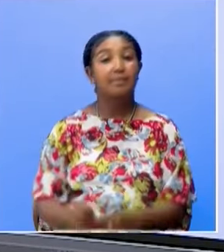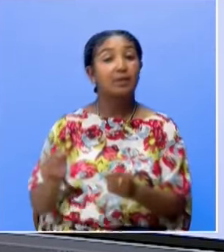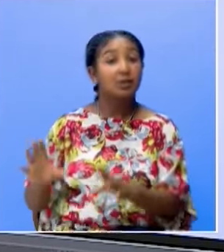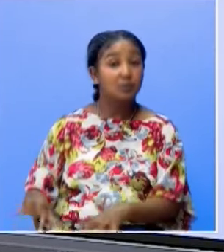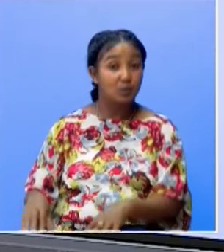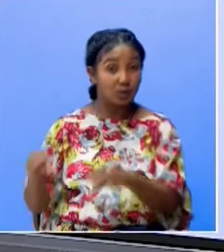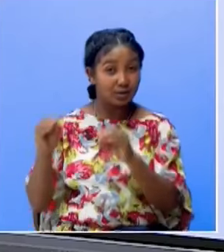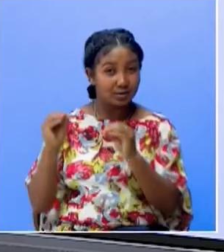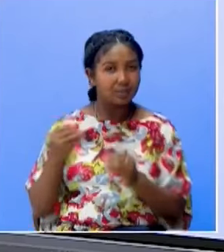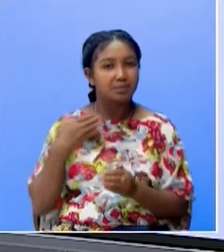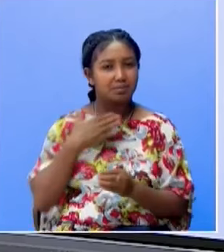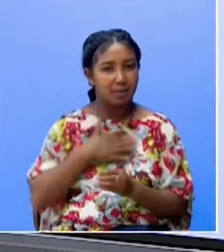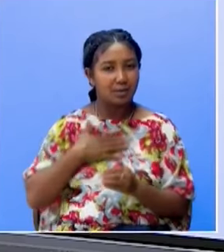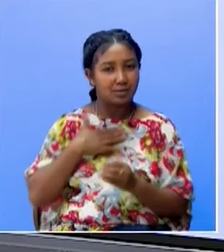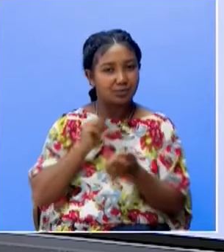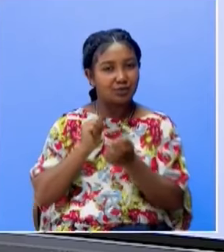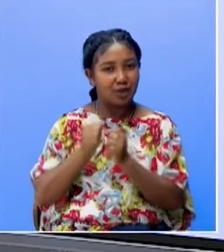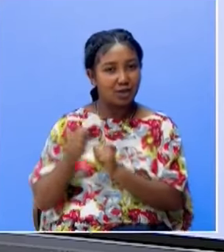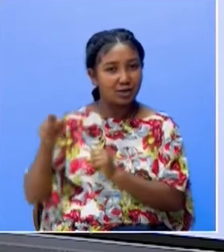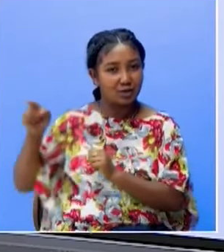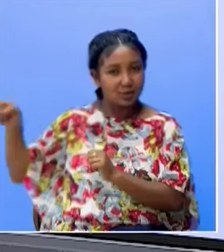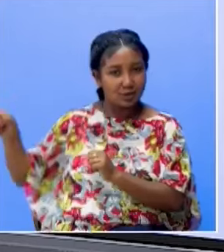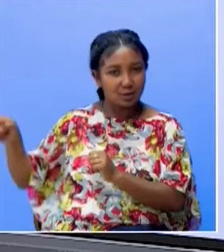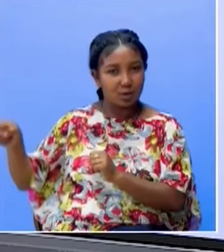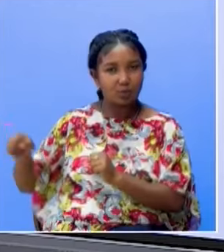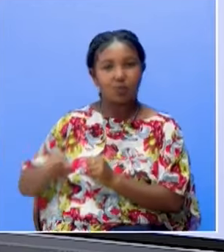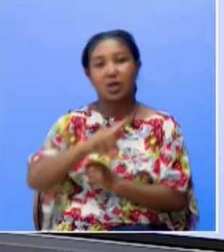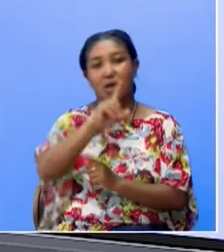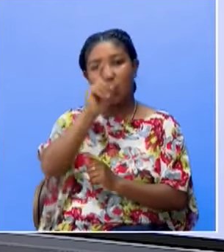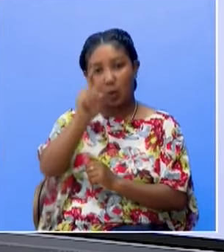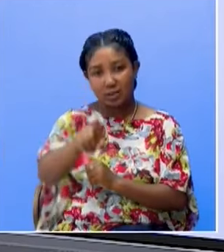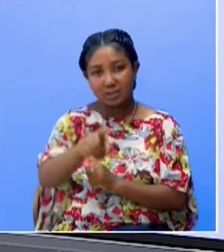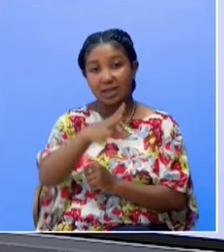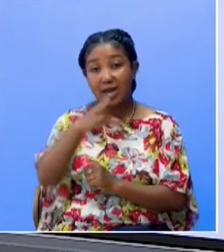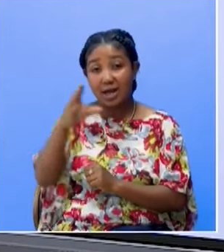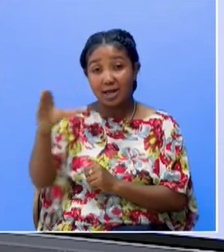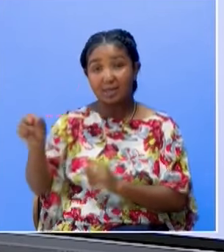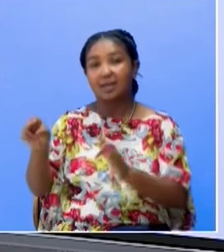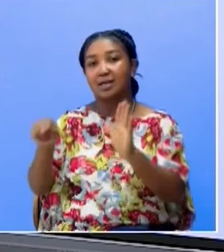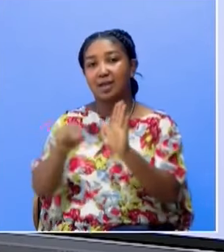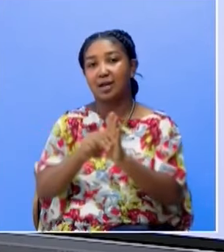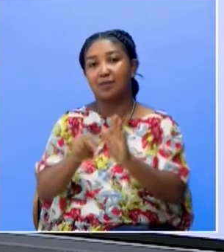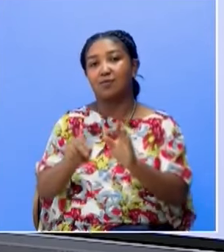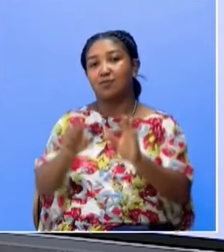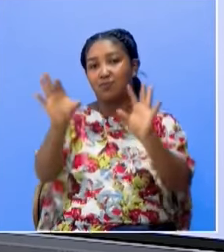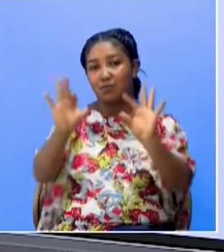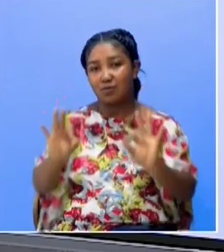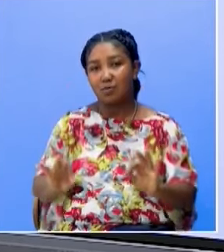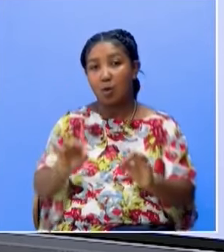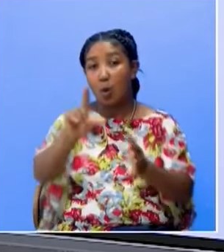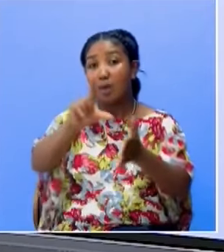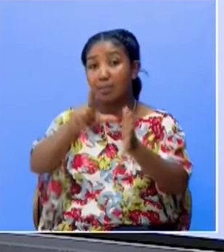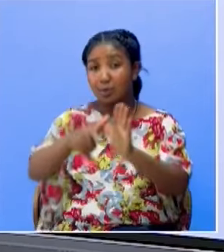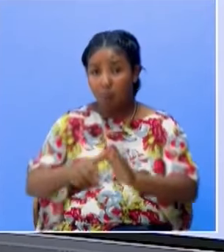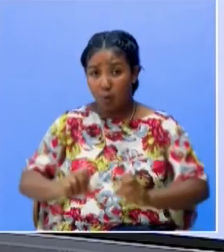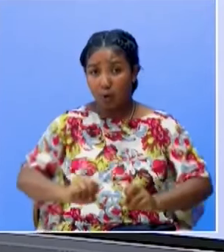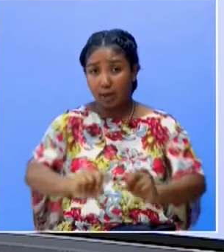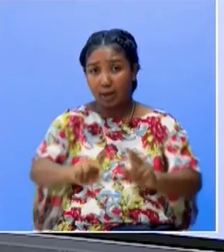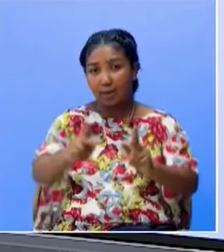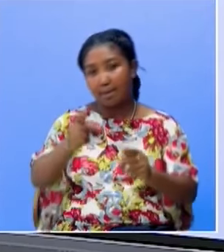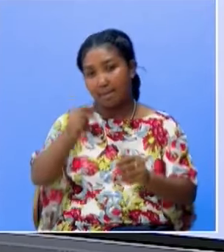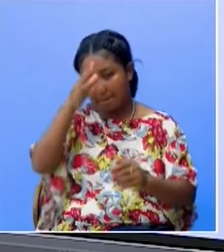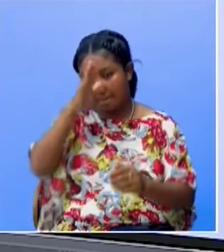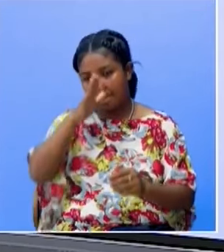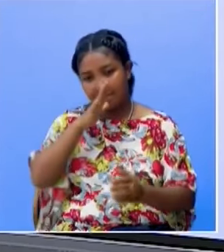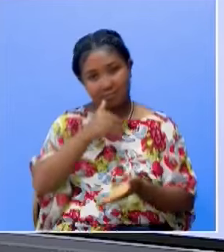Students, please change this one into question and negative forms. You have only 1 minute. Students, parents,